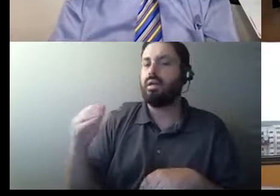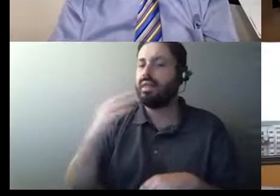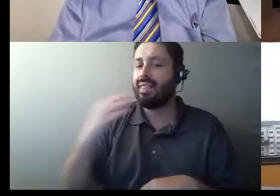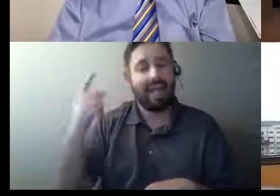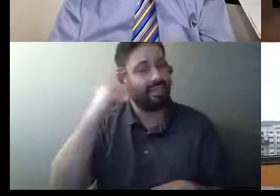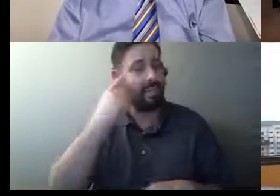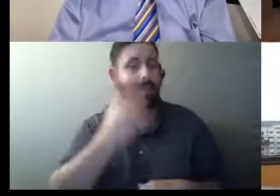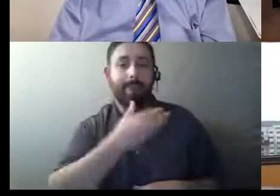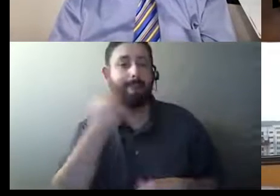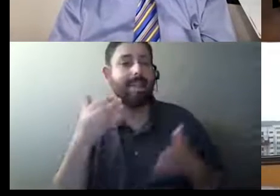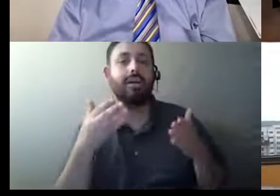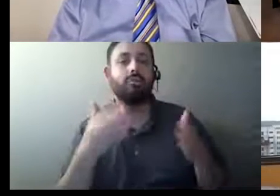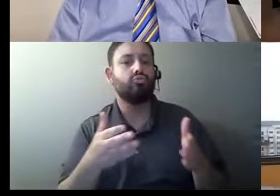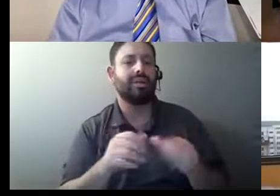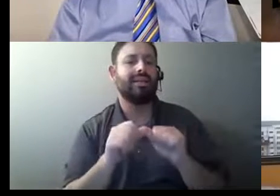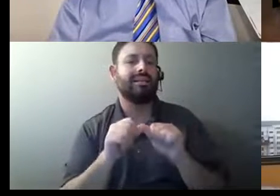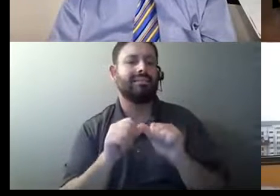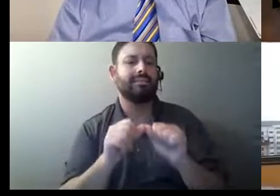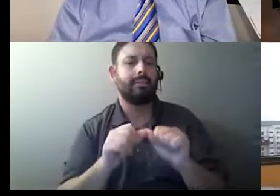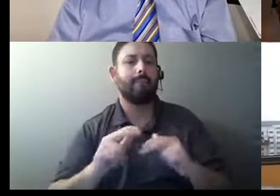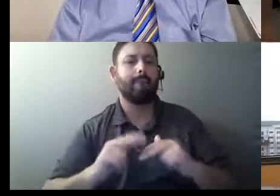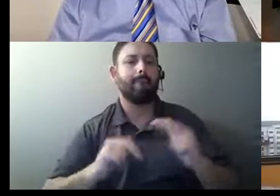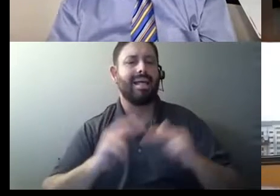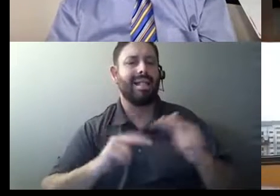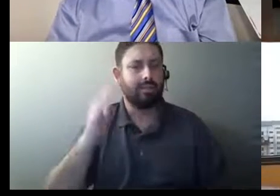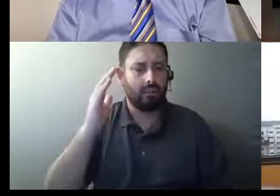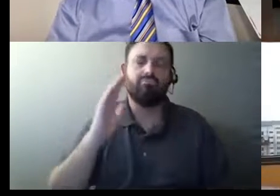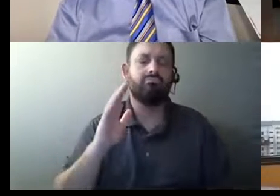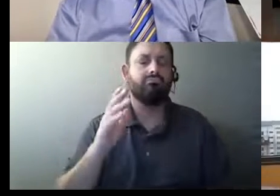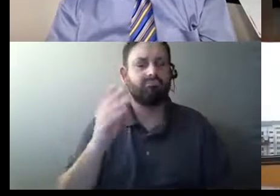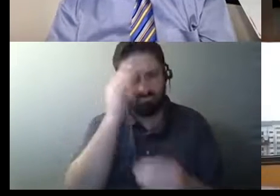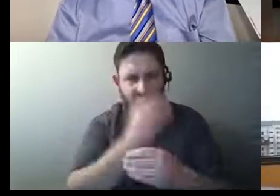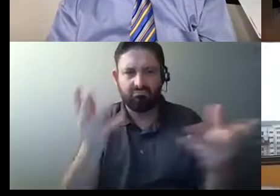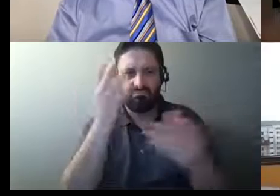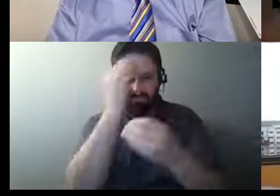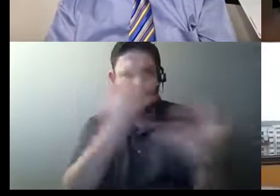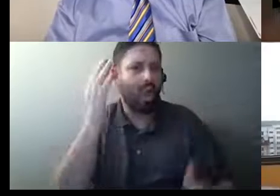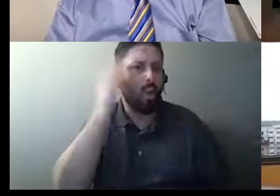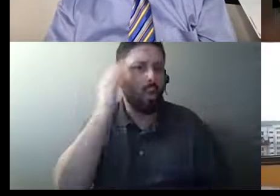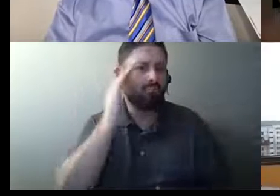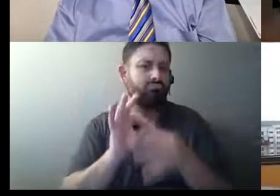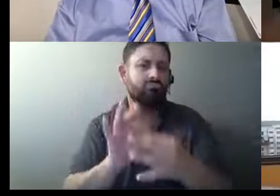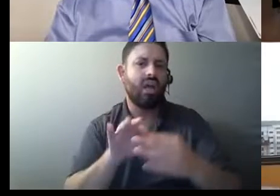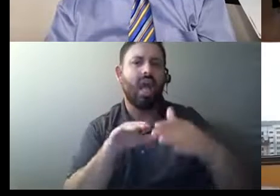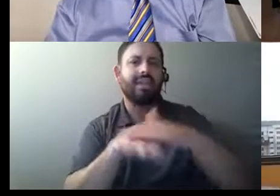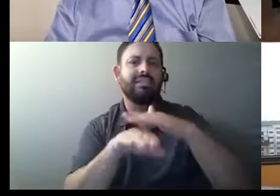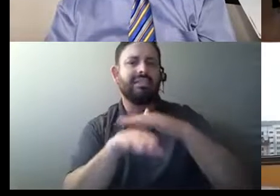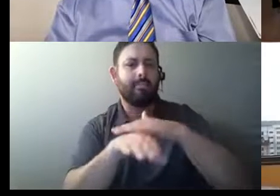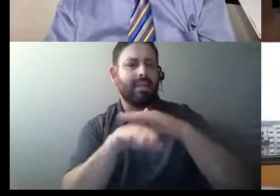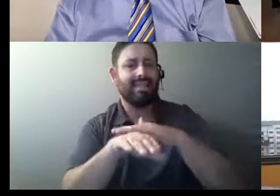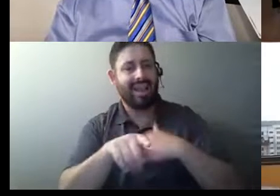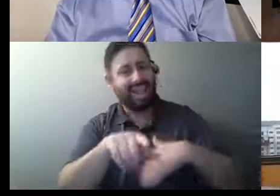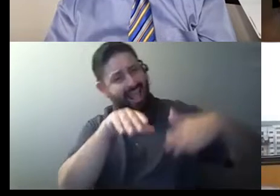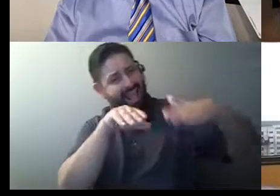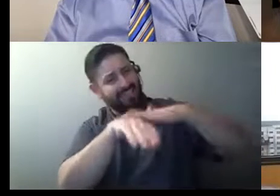best way is to continue to build awareness about accessibility. Accessibility is the biggest